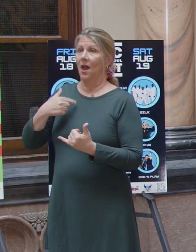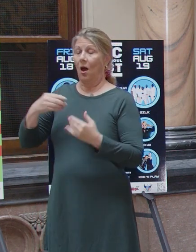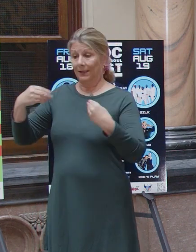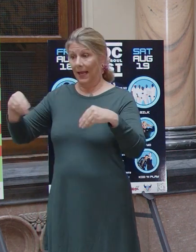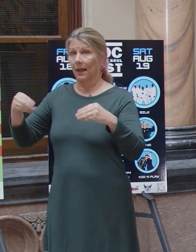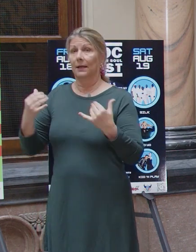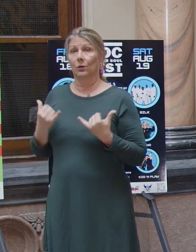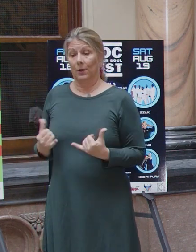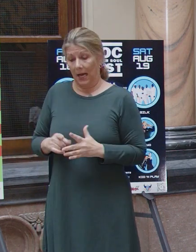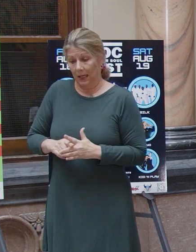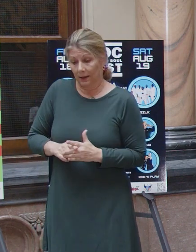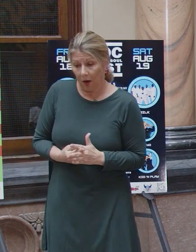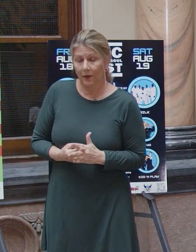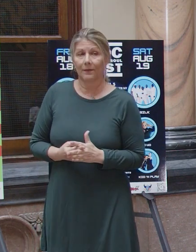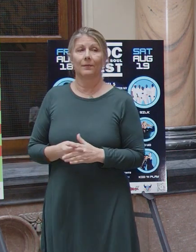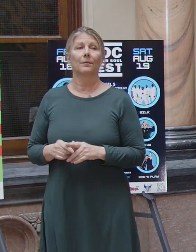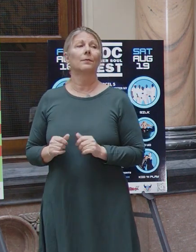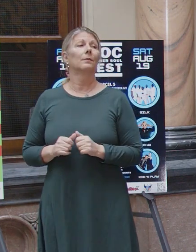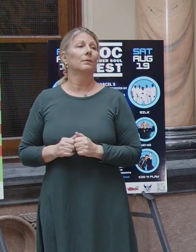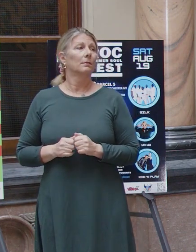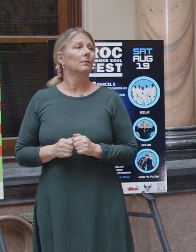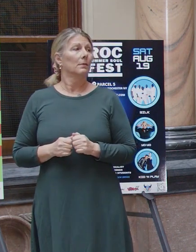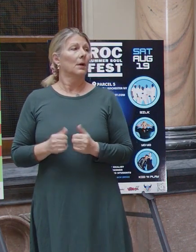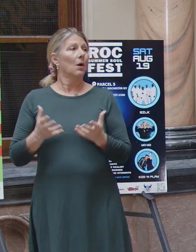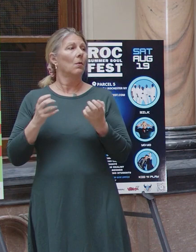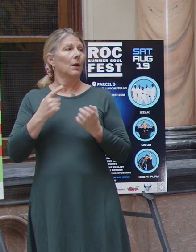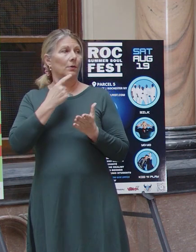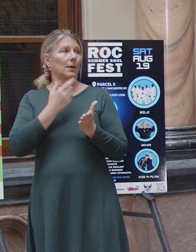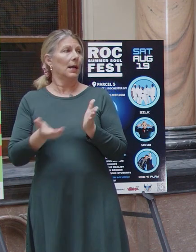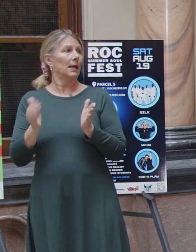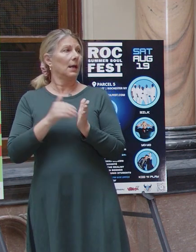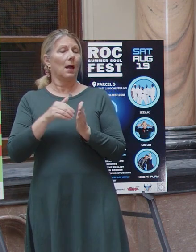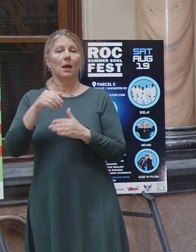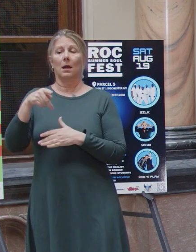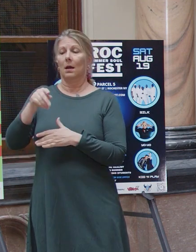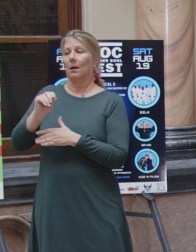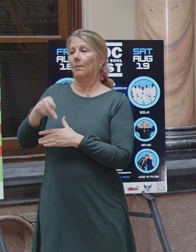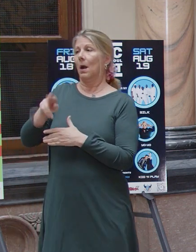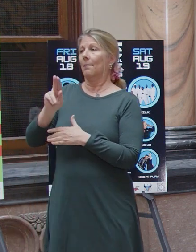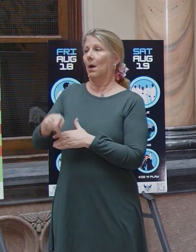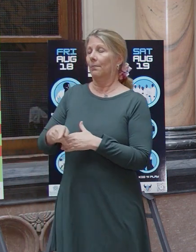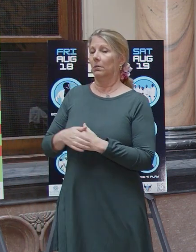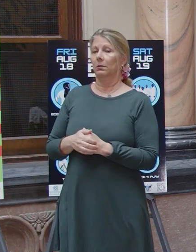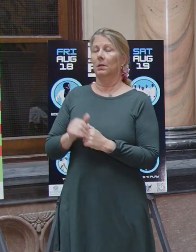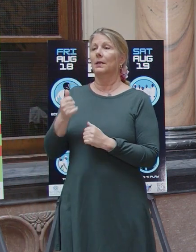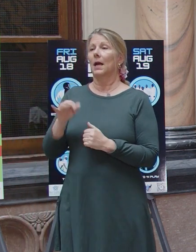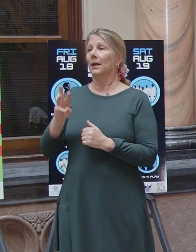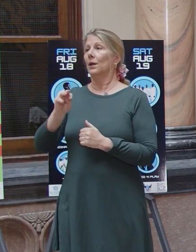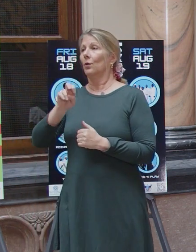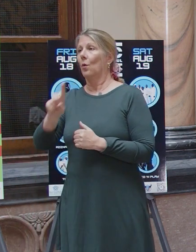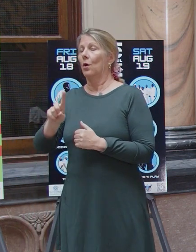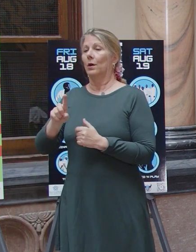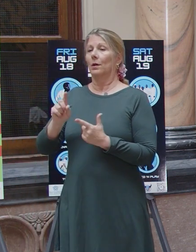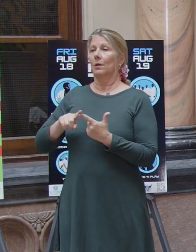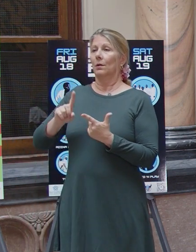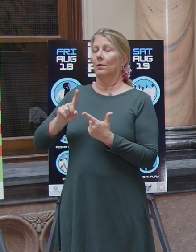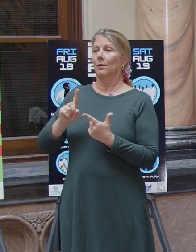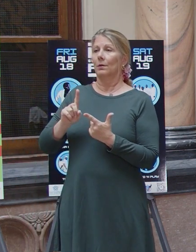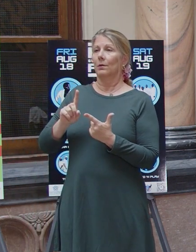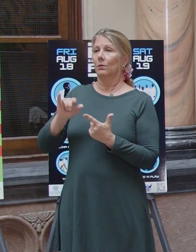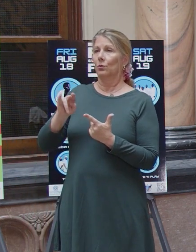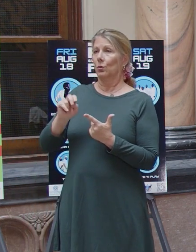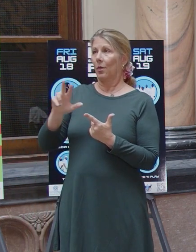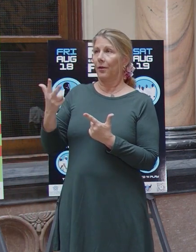can start doing today. But again, I want to reiterate these pop-up sites. 19th Ward Square Fair, June 3rd, which is just right around the